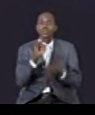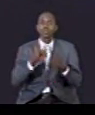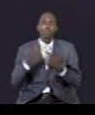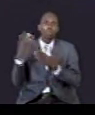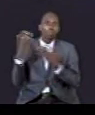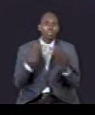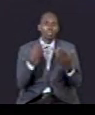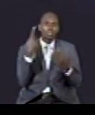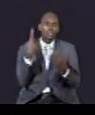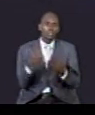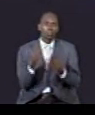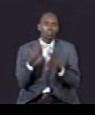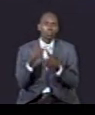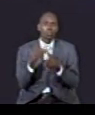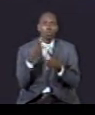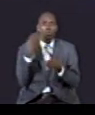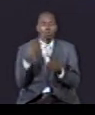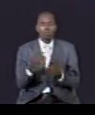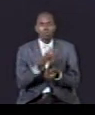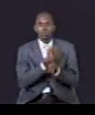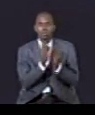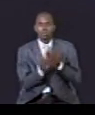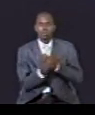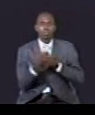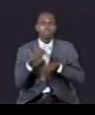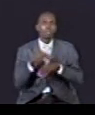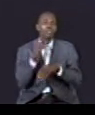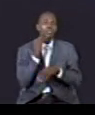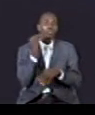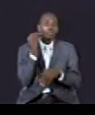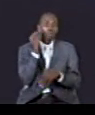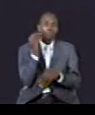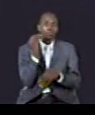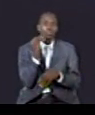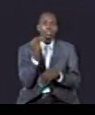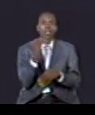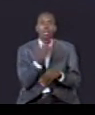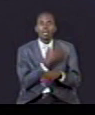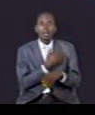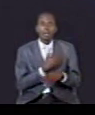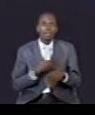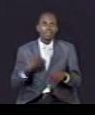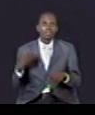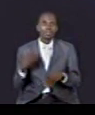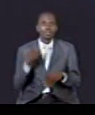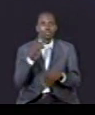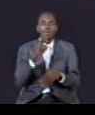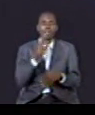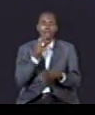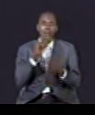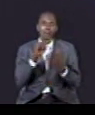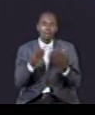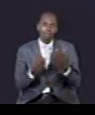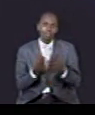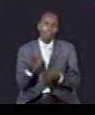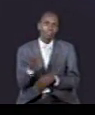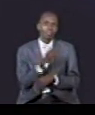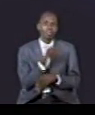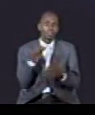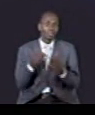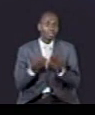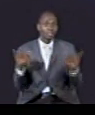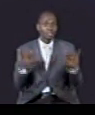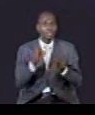of transformation and hope into the lives of multitudes. And you are one of them. This same man